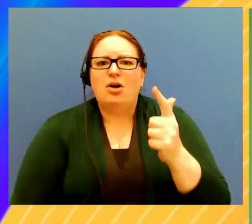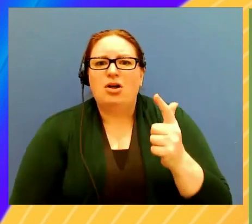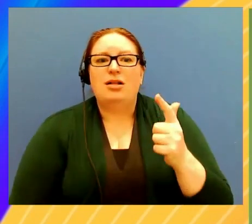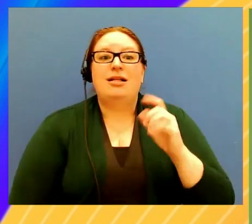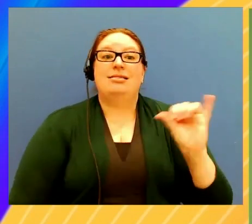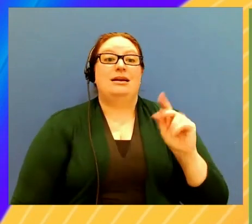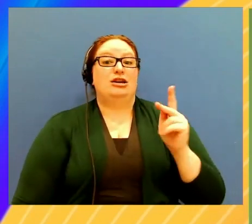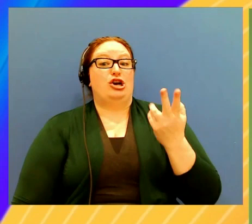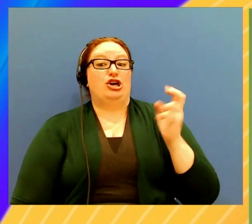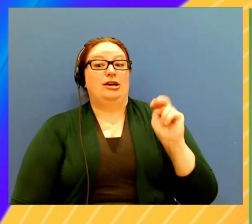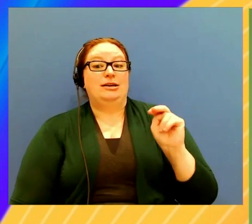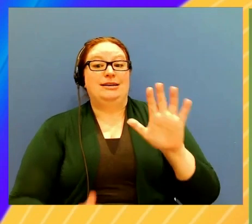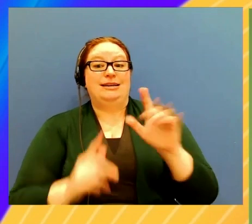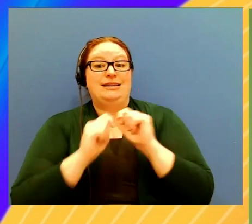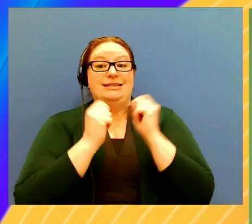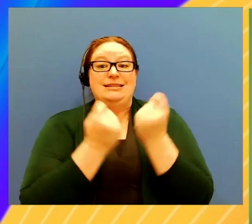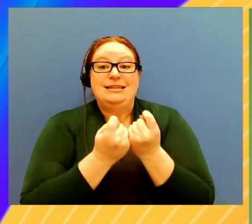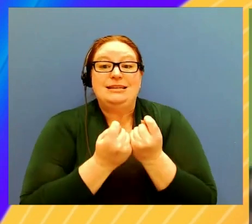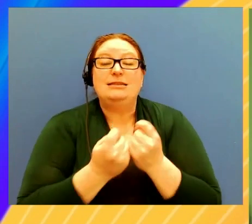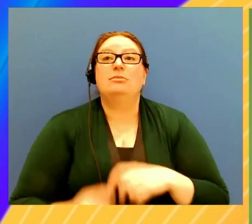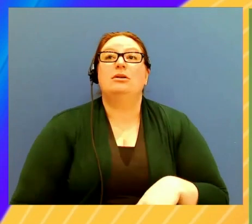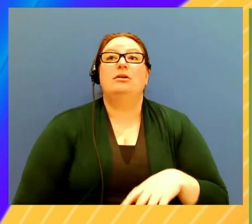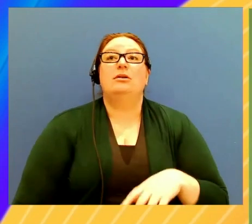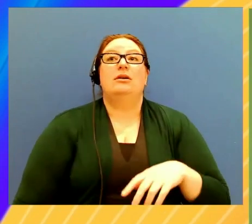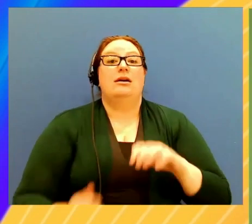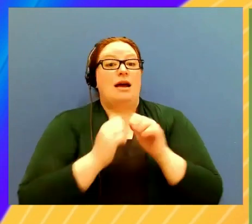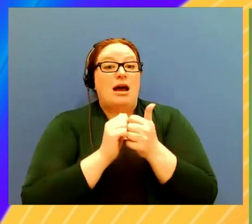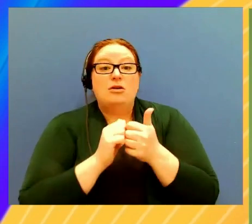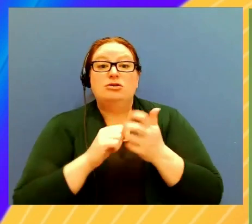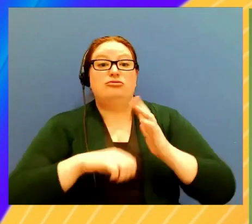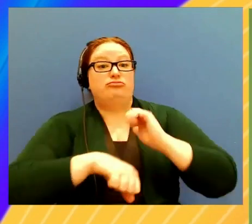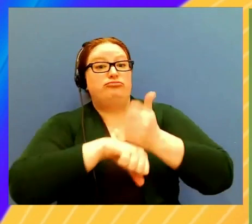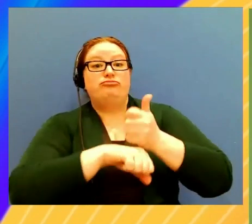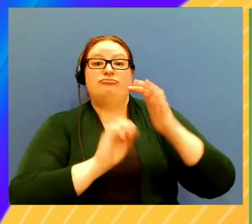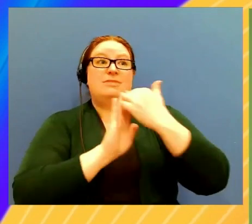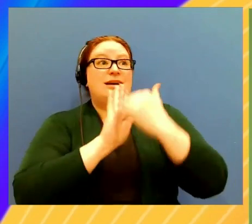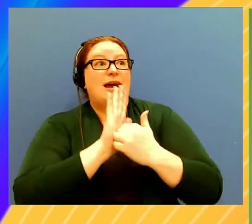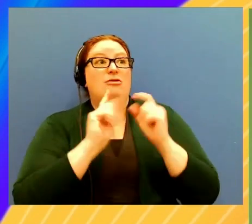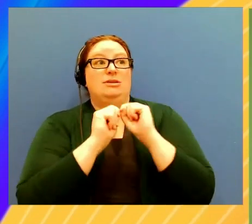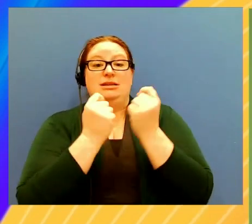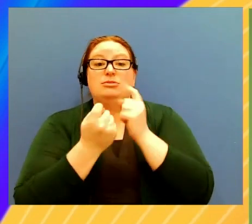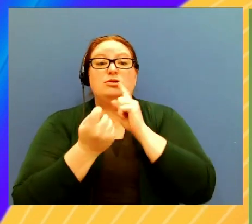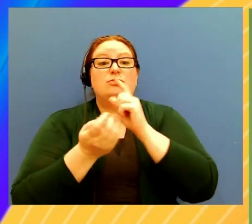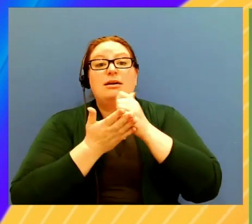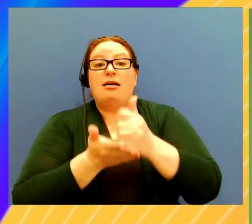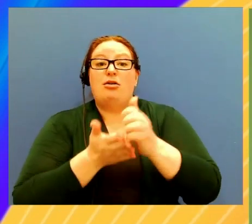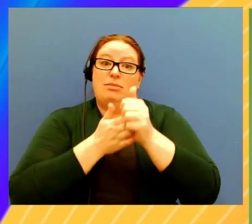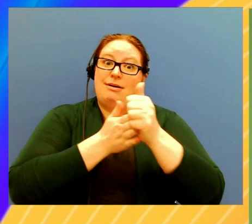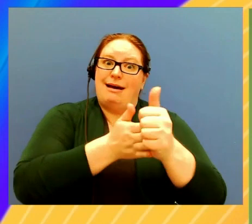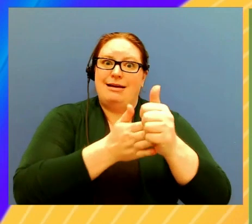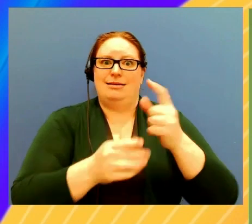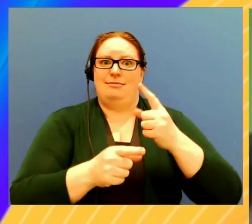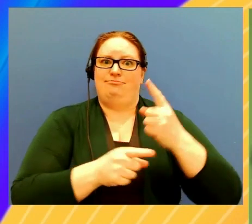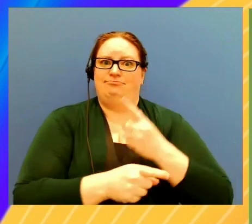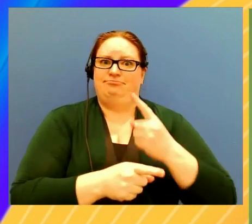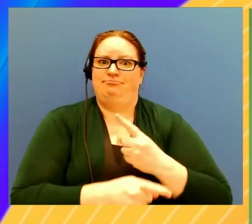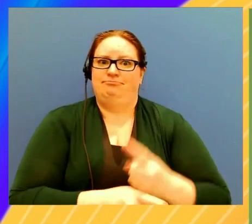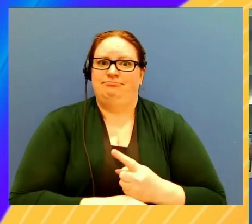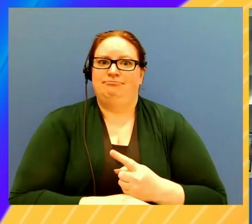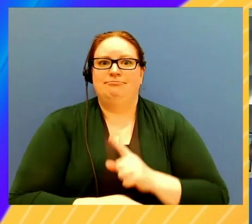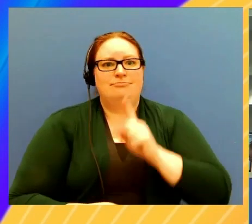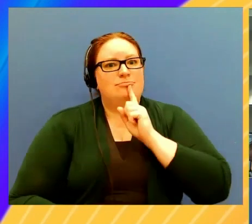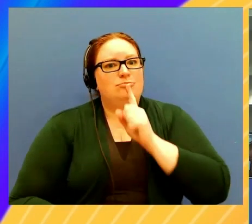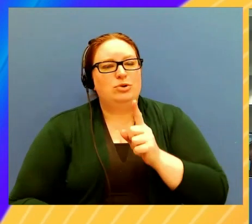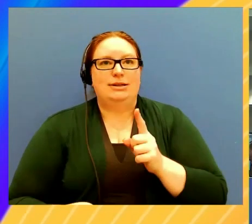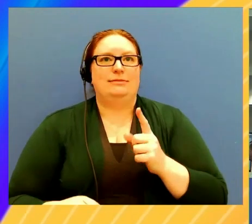my team or the specialist organization and their account team in general to really help guide them in the right direction and what really makes most sense. And